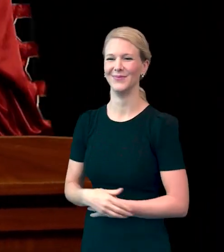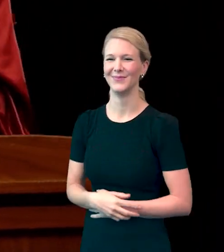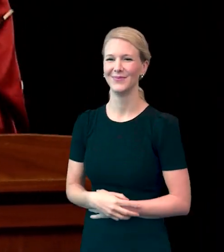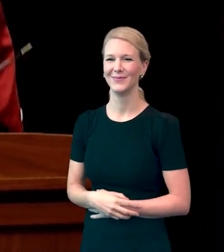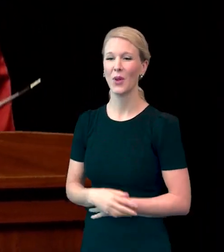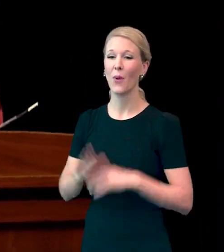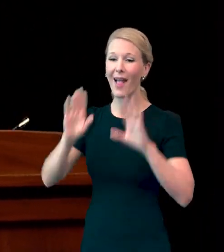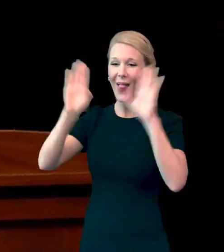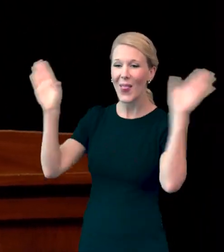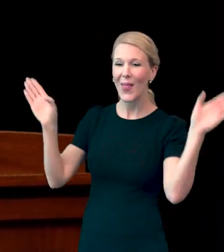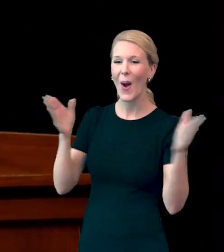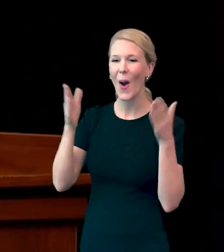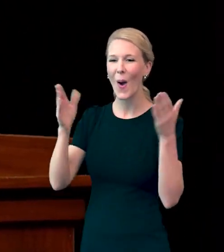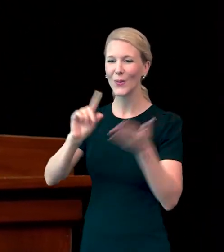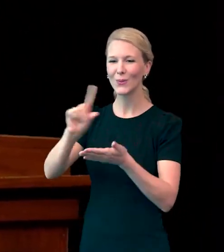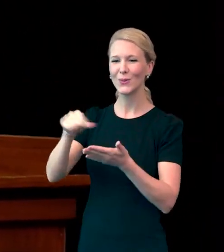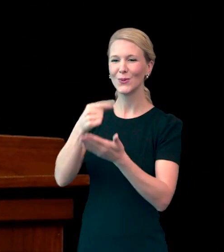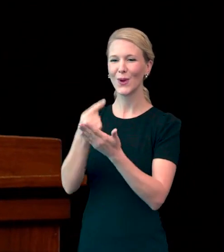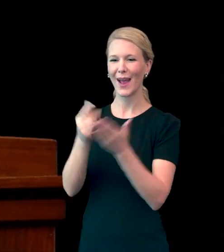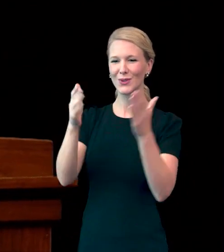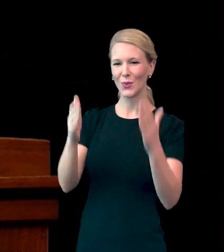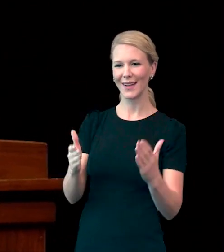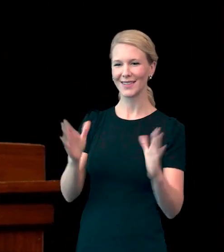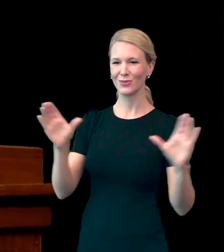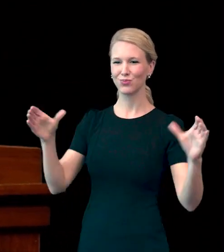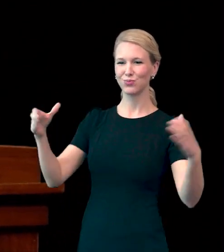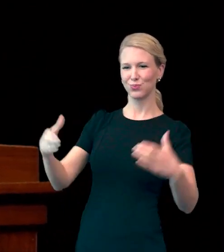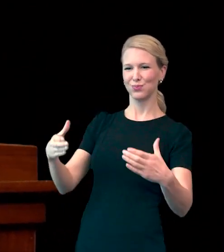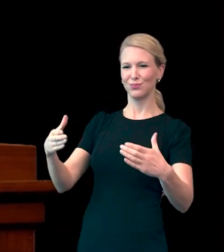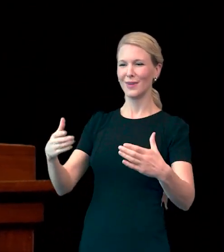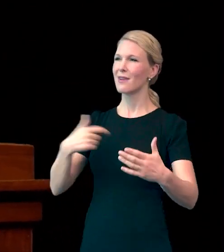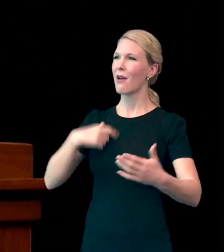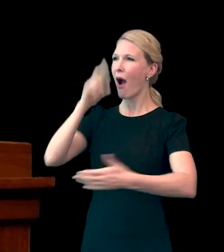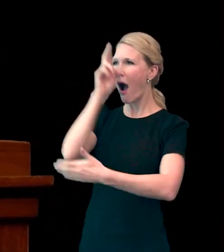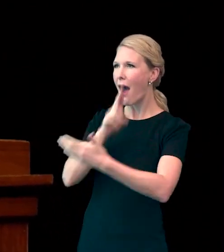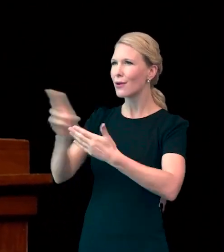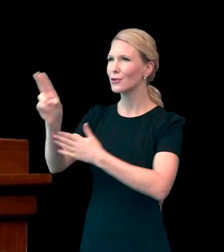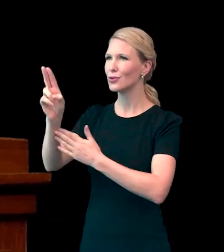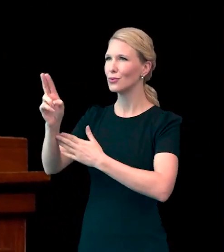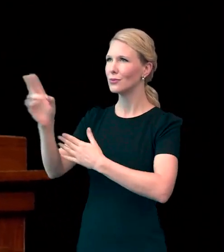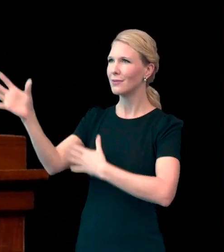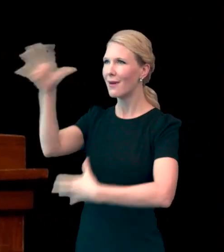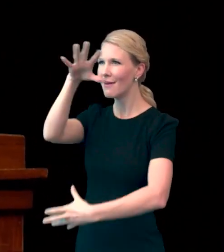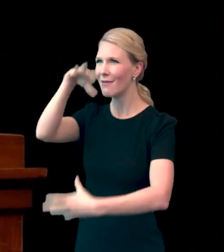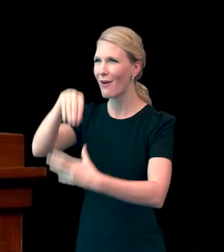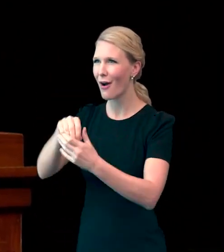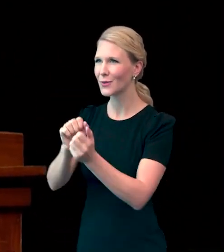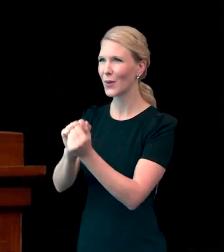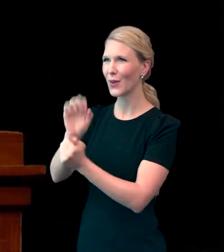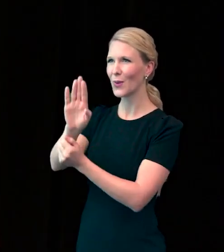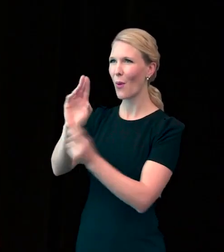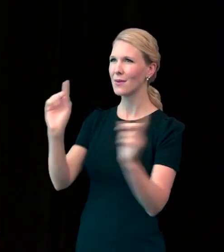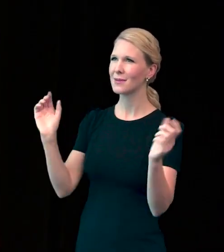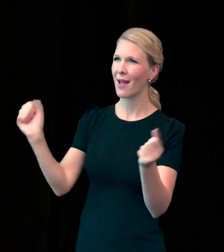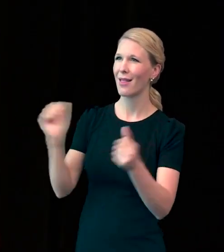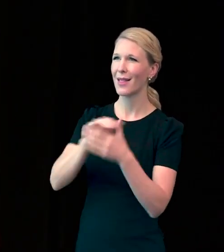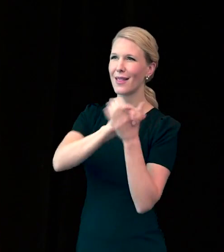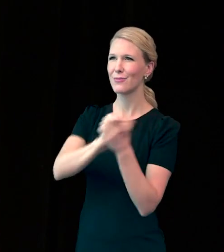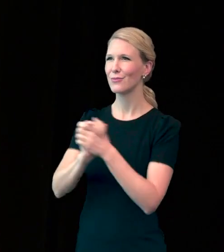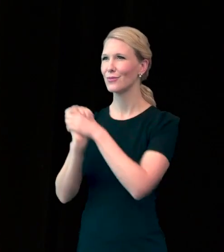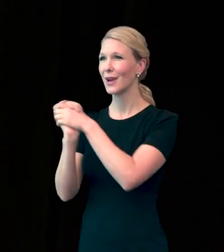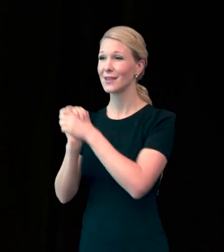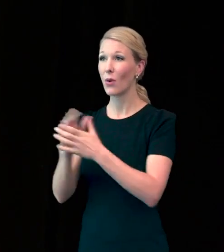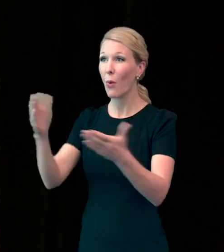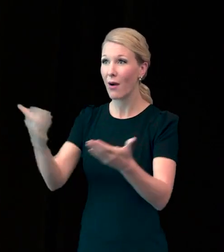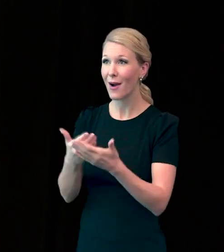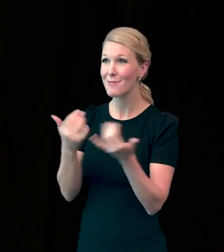Well, hello, graduates. It's an honor to join you for this historic celebration of your accomplishments at WSU